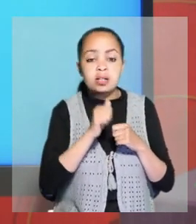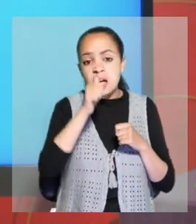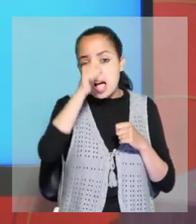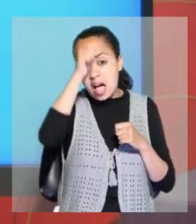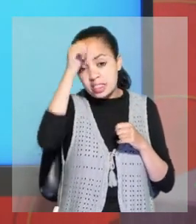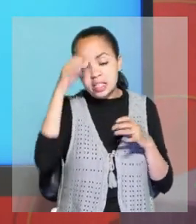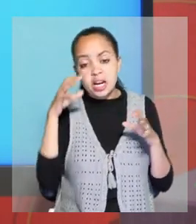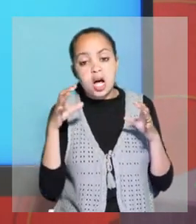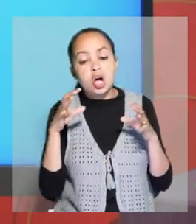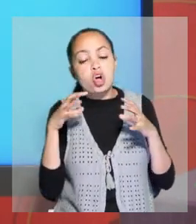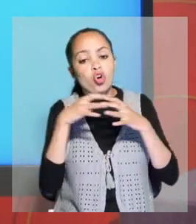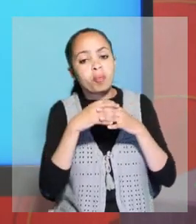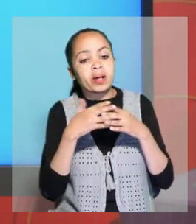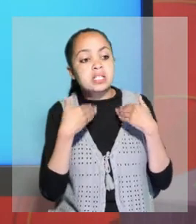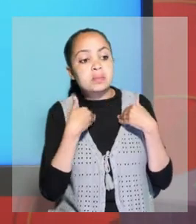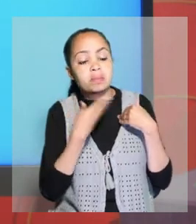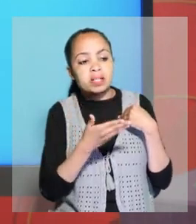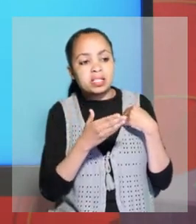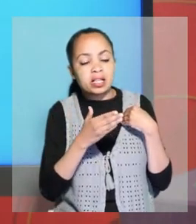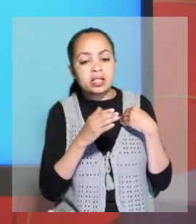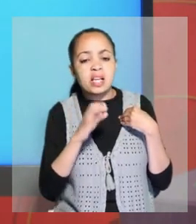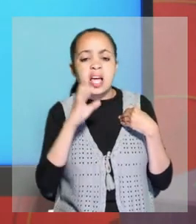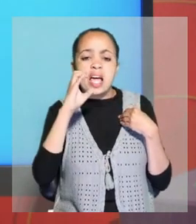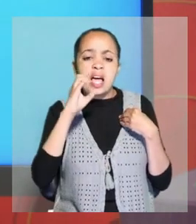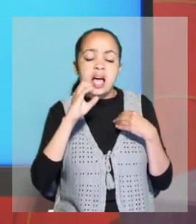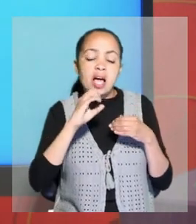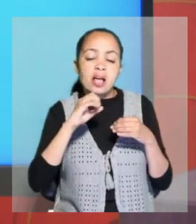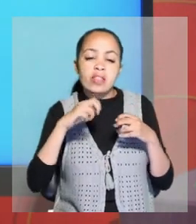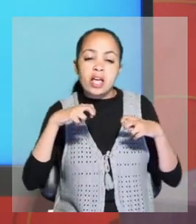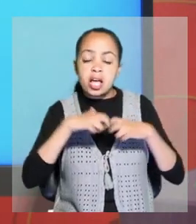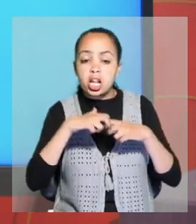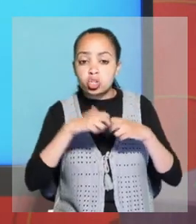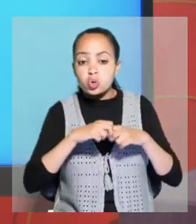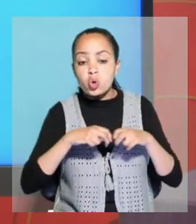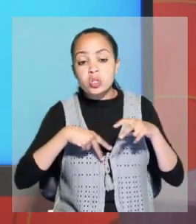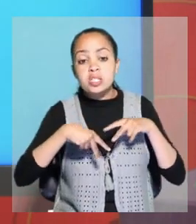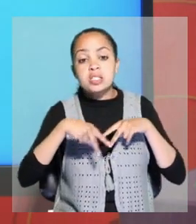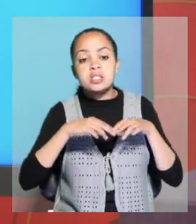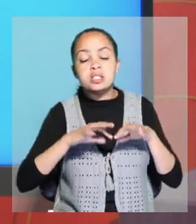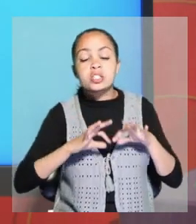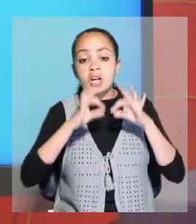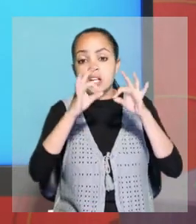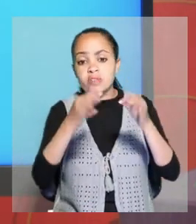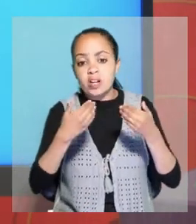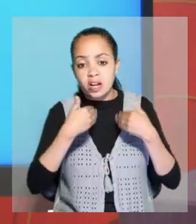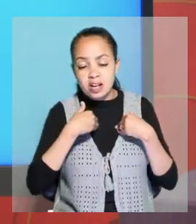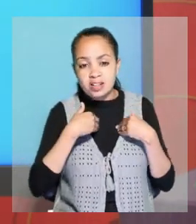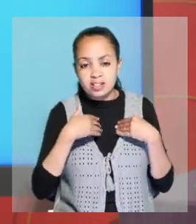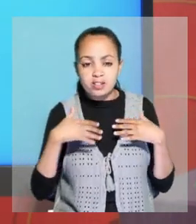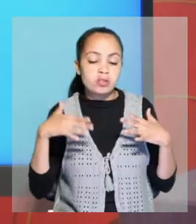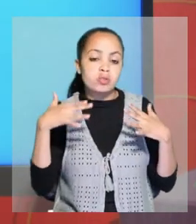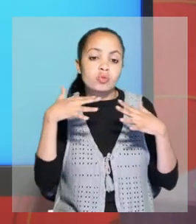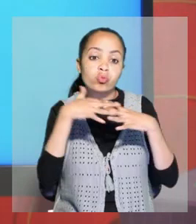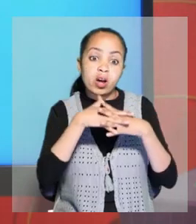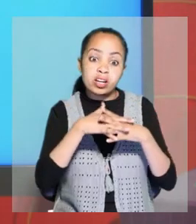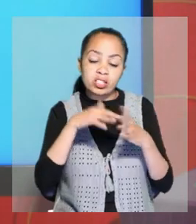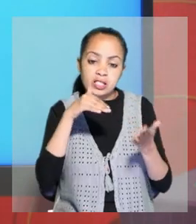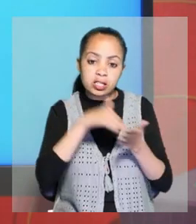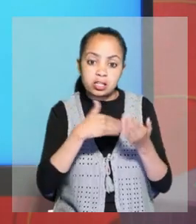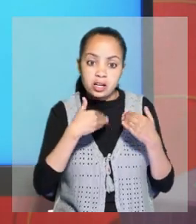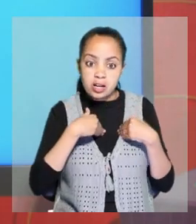antenna complex is present, electron transfer is present, reaction center is present, energy transfer is